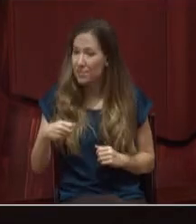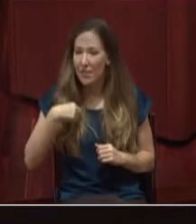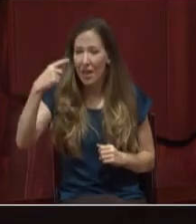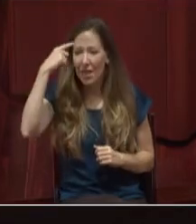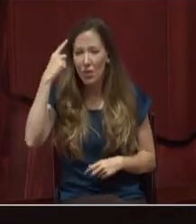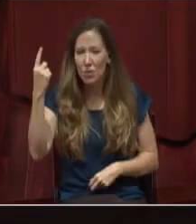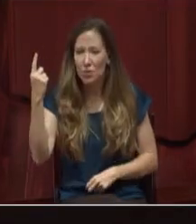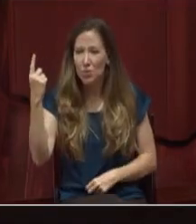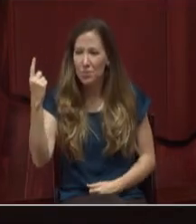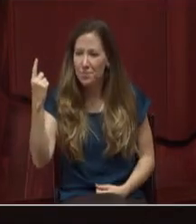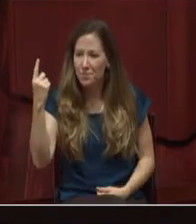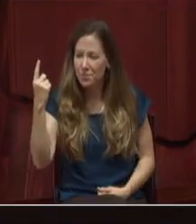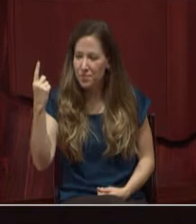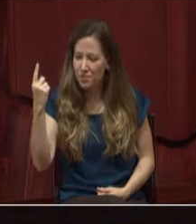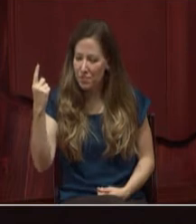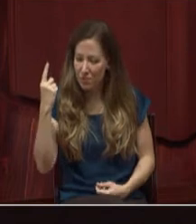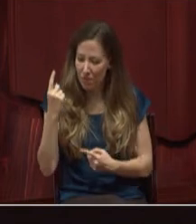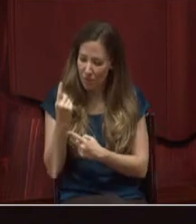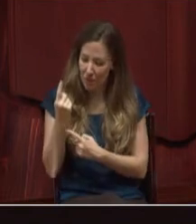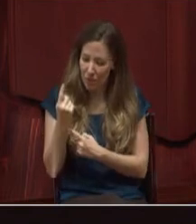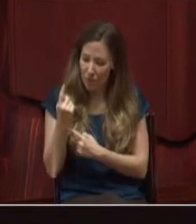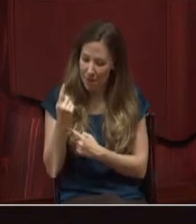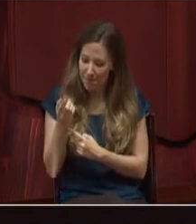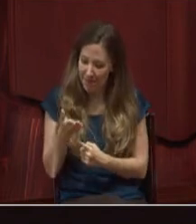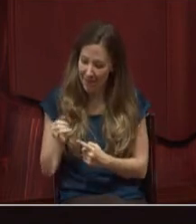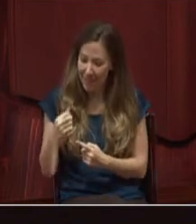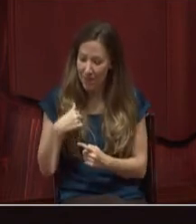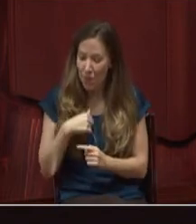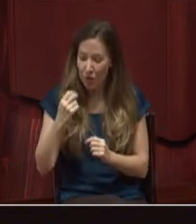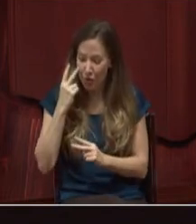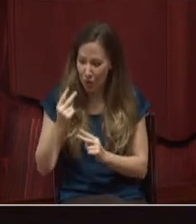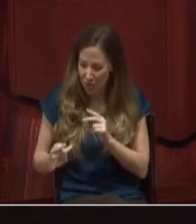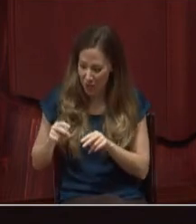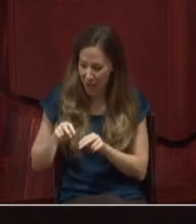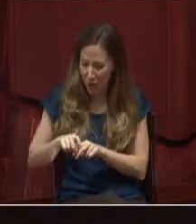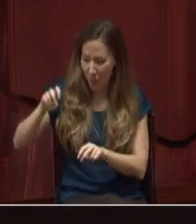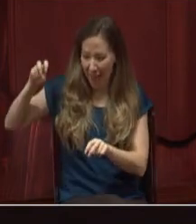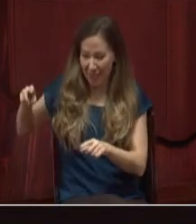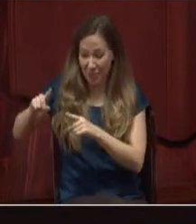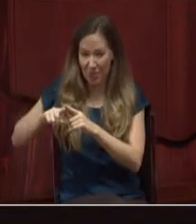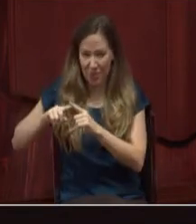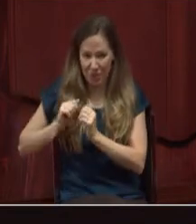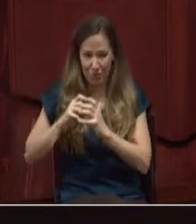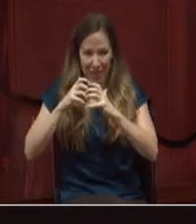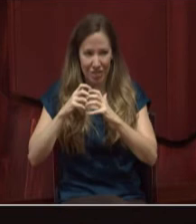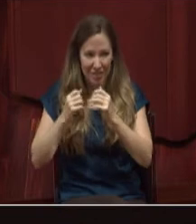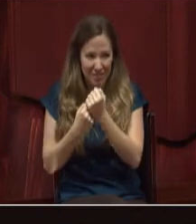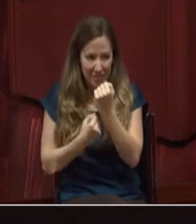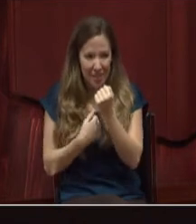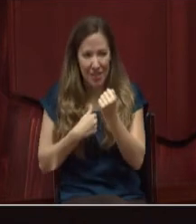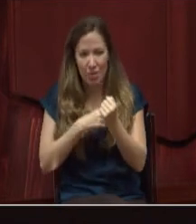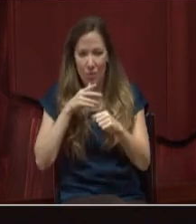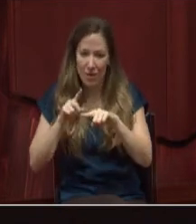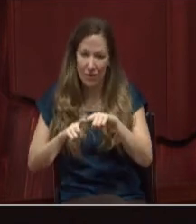where had we all been able to go back to the creation, we might have called on Tom Korologos a little